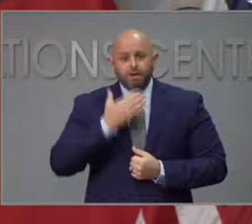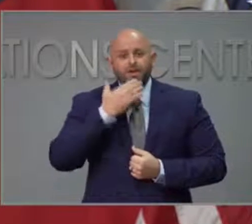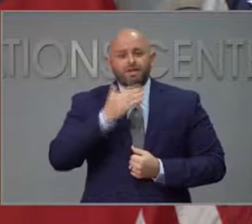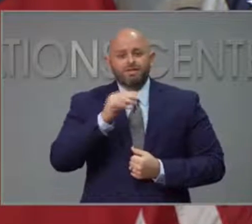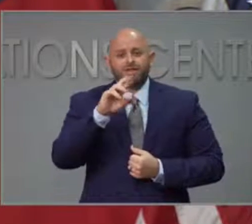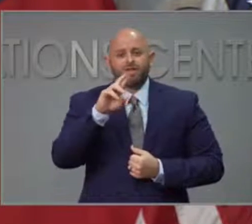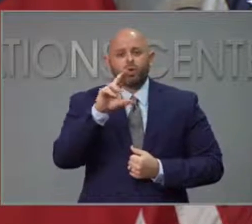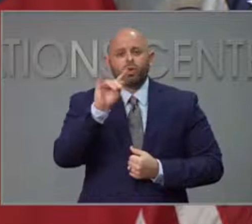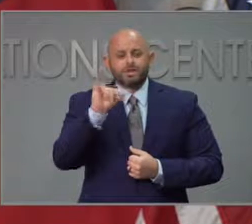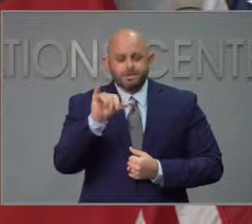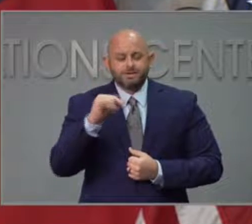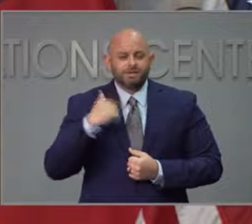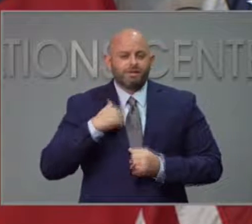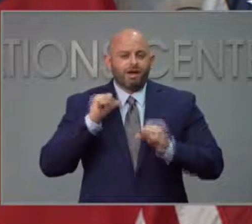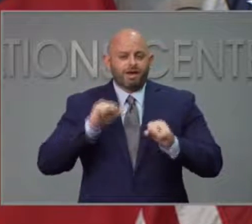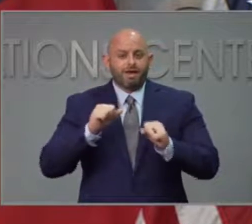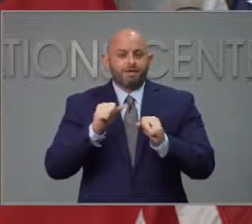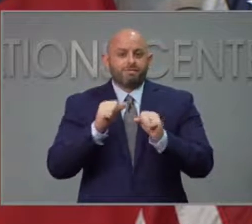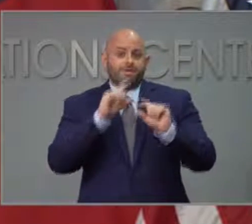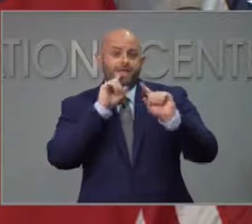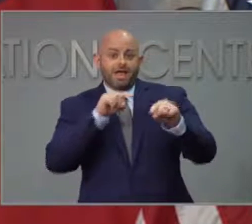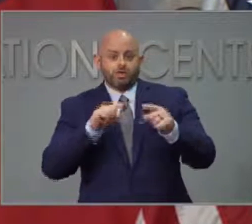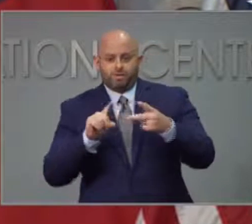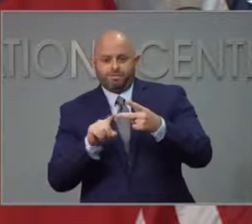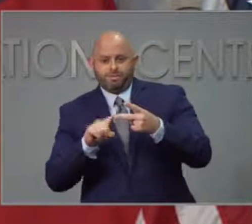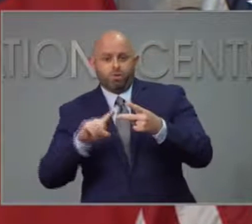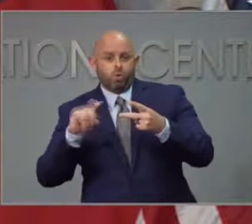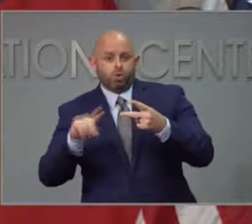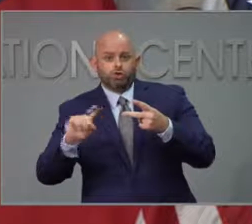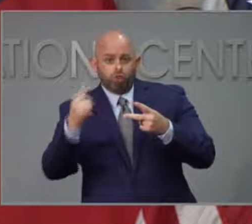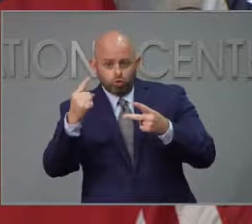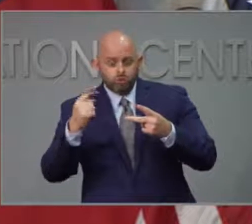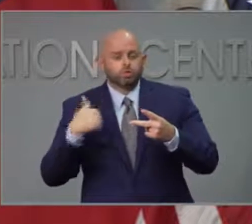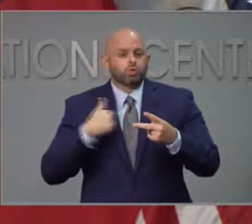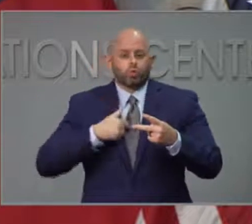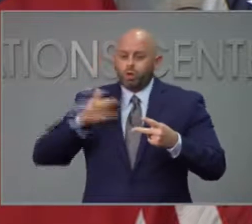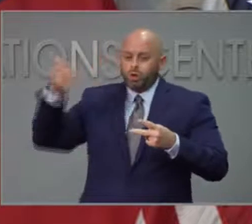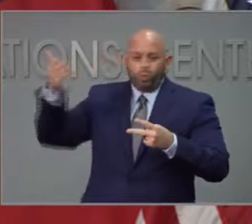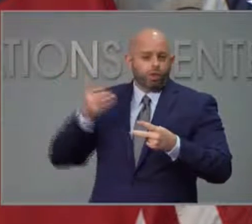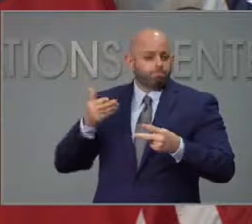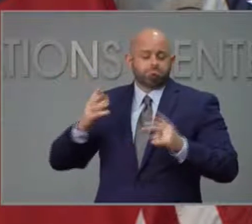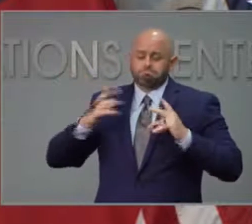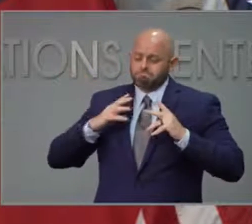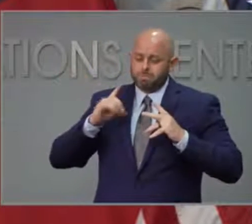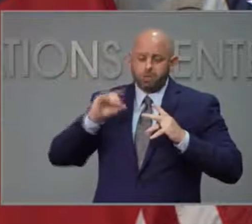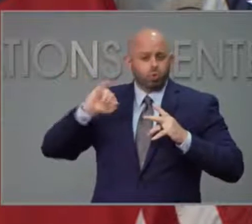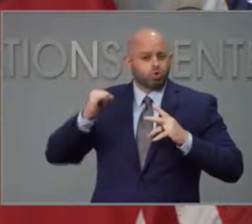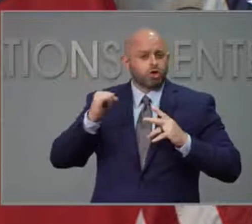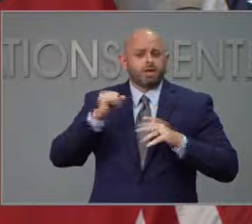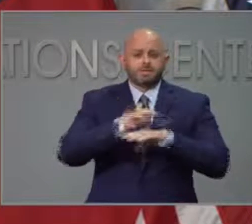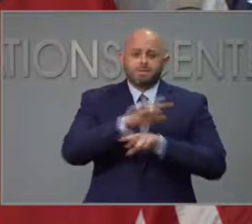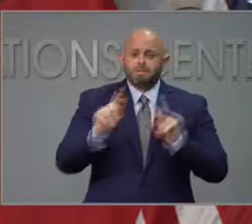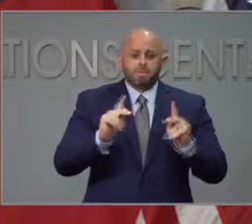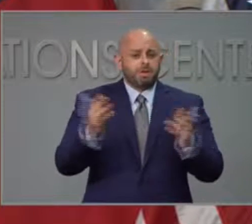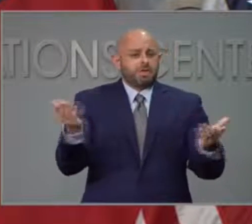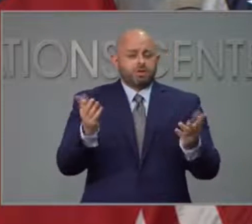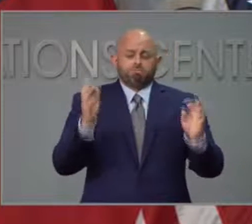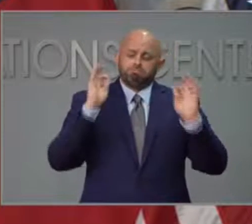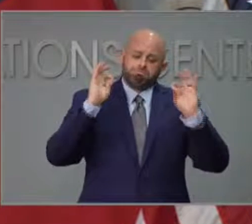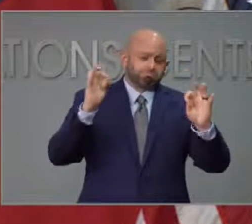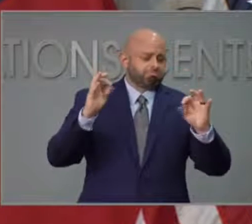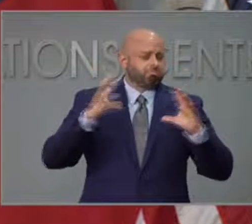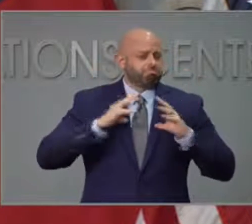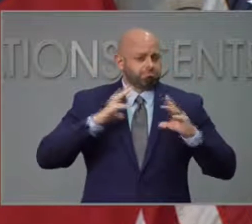actually answer your follow-up question first. We do welcome this. This is standard procedure. We have had DOJ officials in